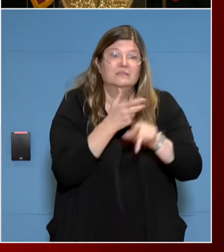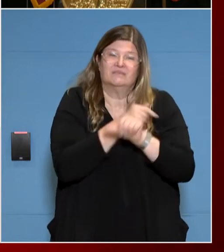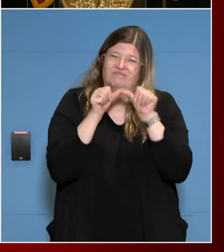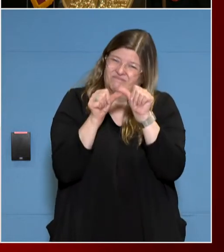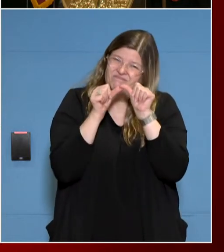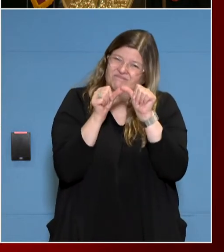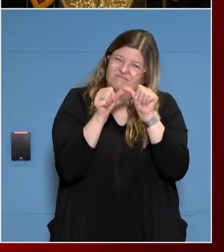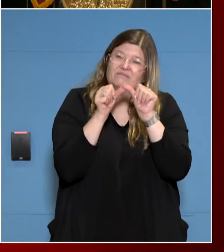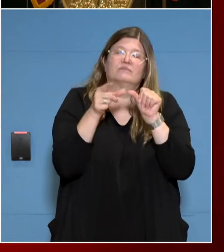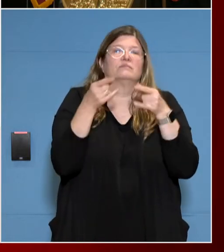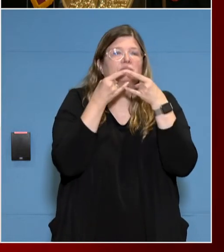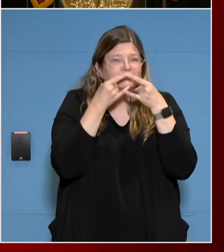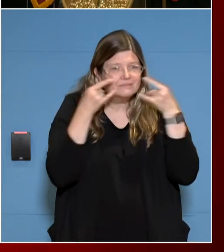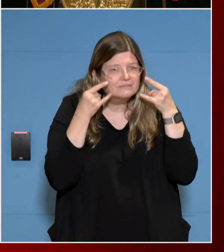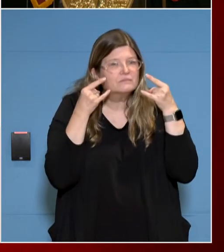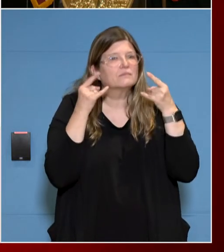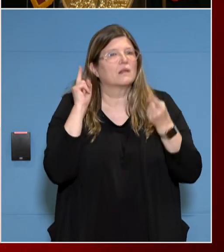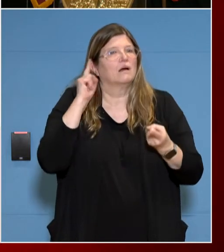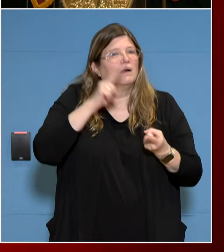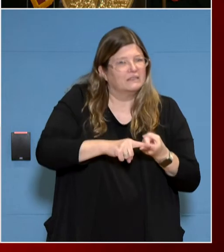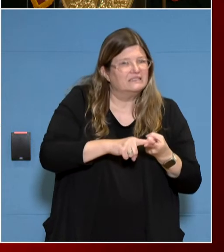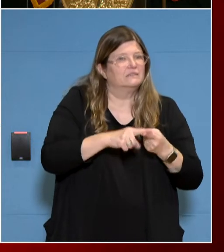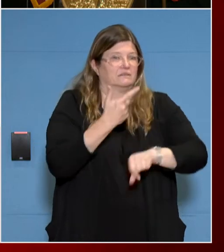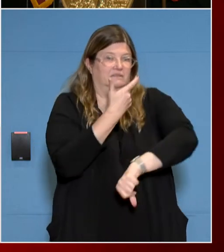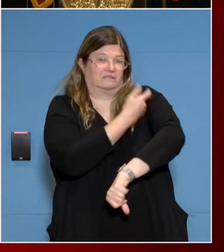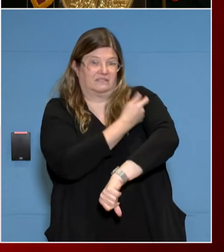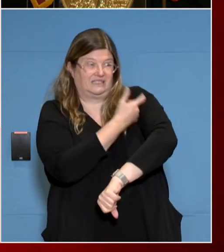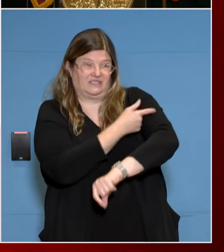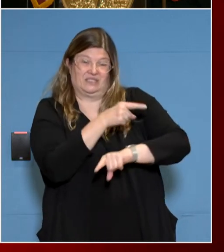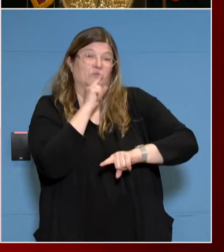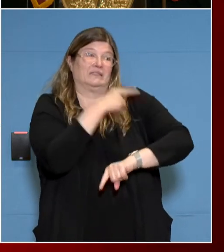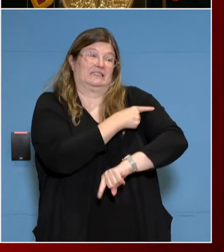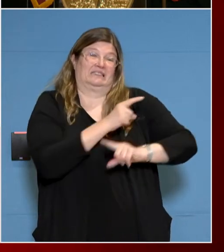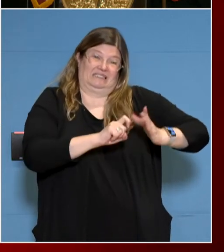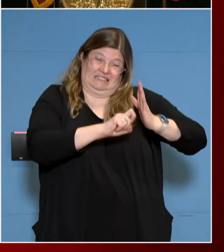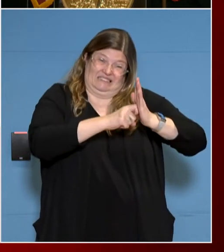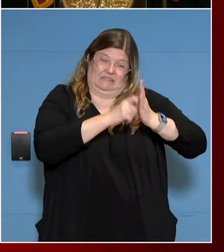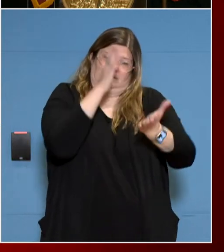ending the pandemic and getting our lives back. So please go to